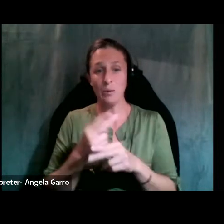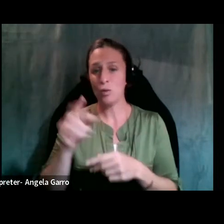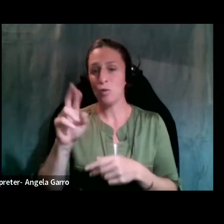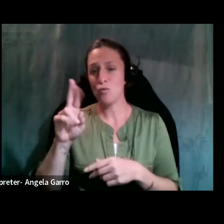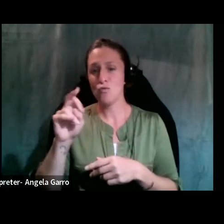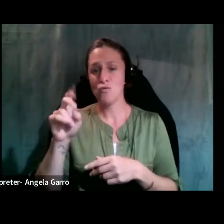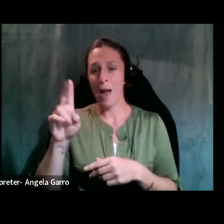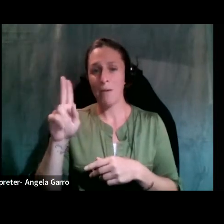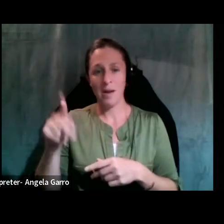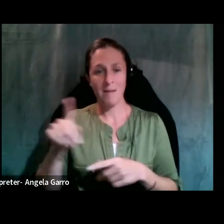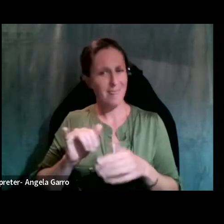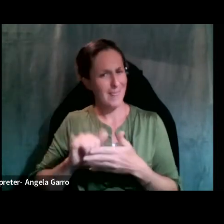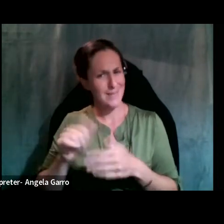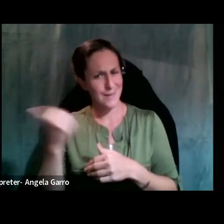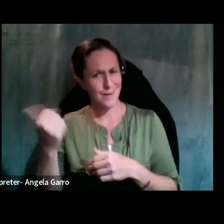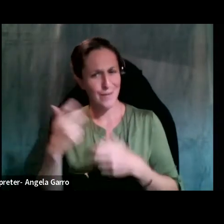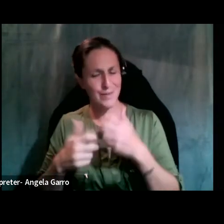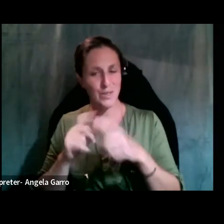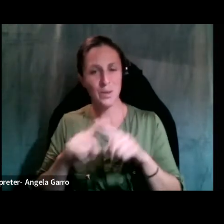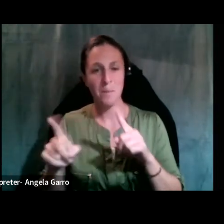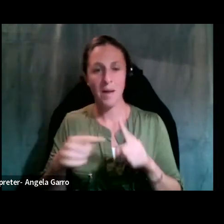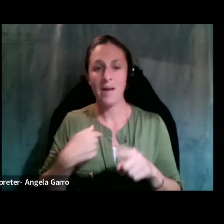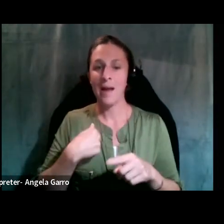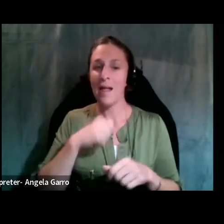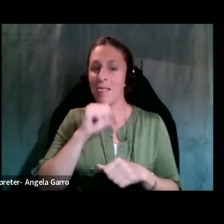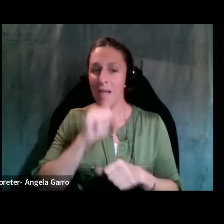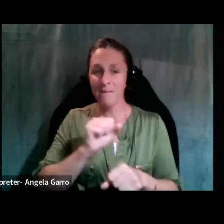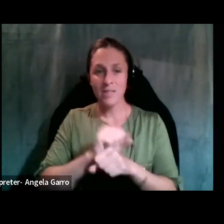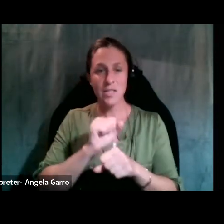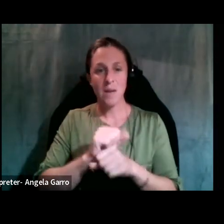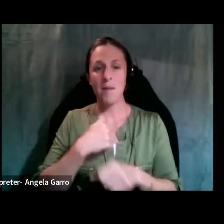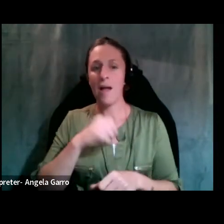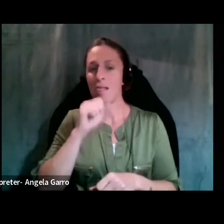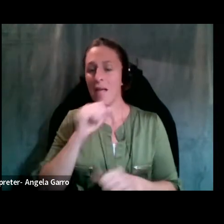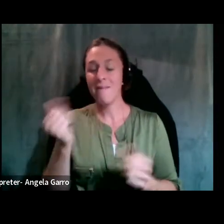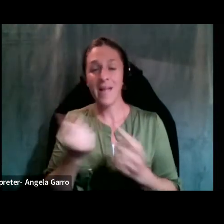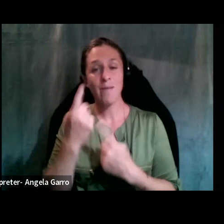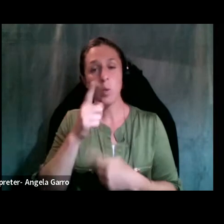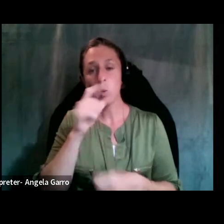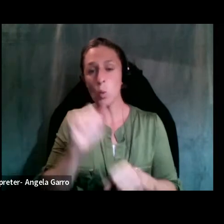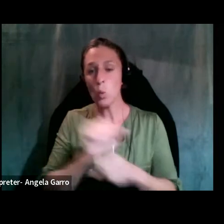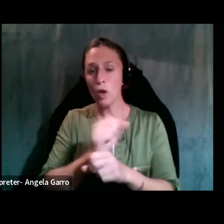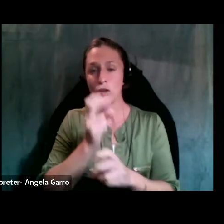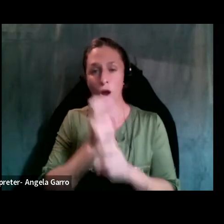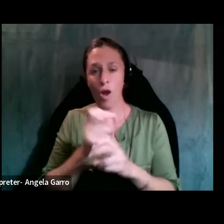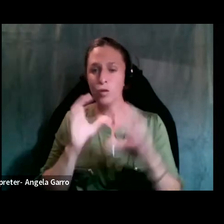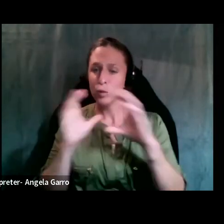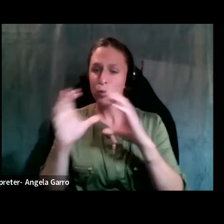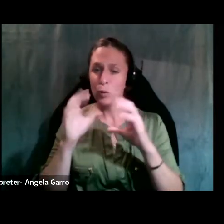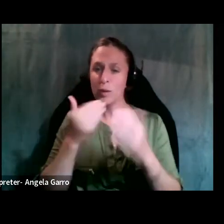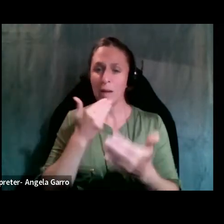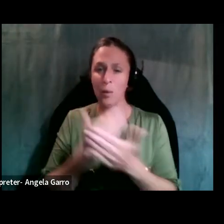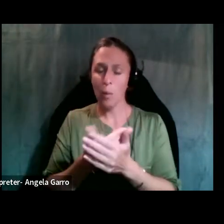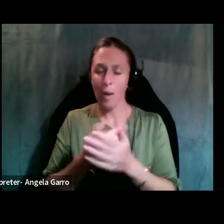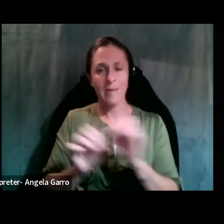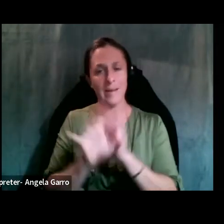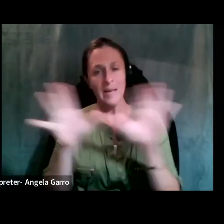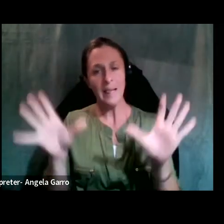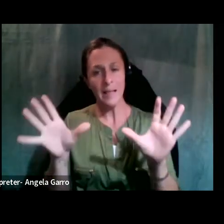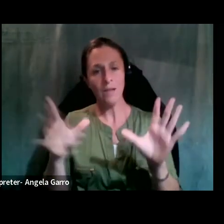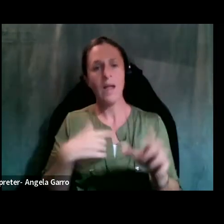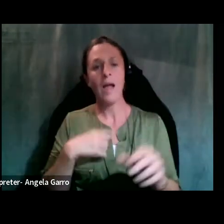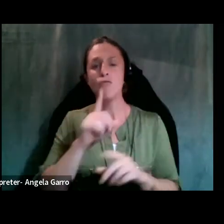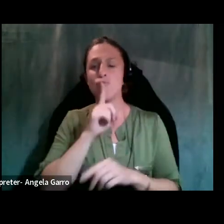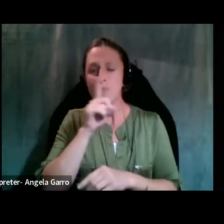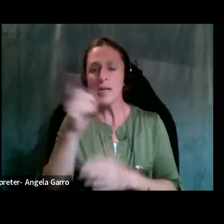another issue, but I love the job. I love everyone that works hard to communicate well and clearly. And I really